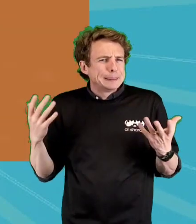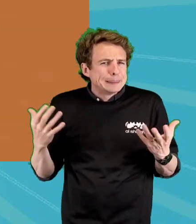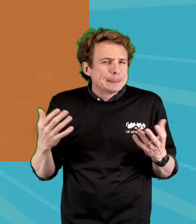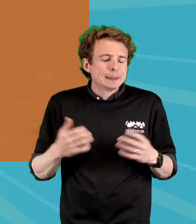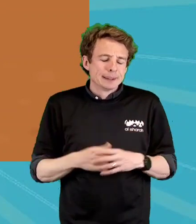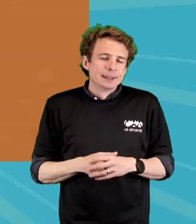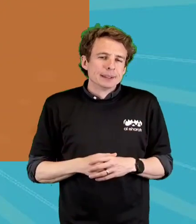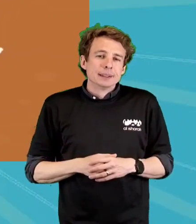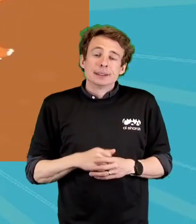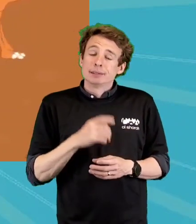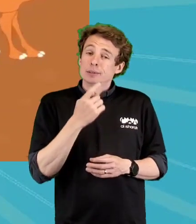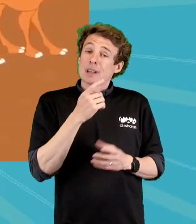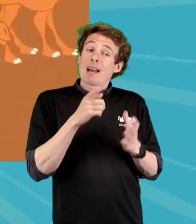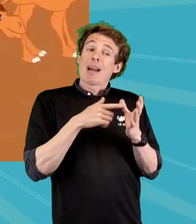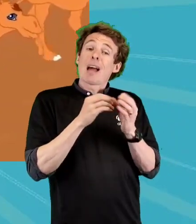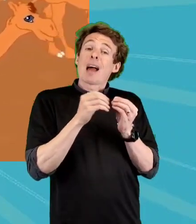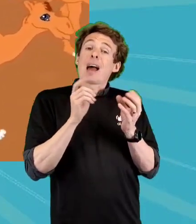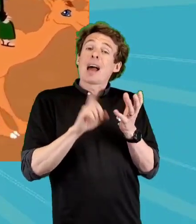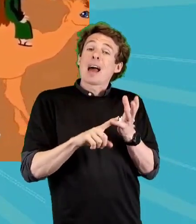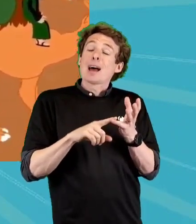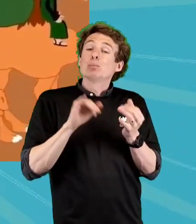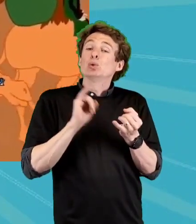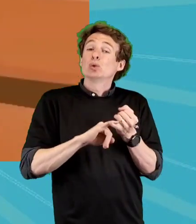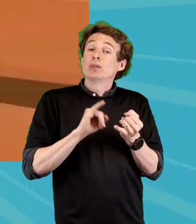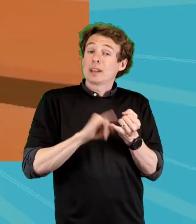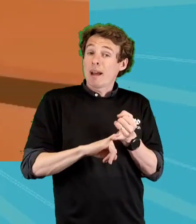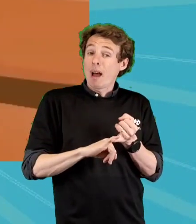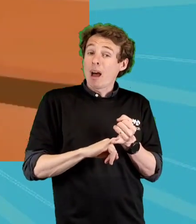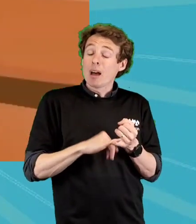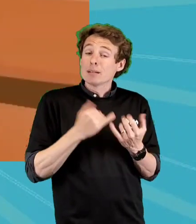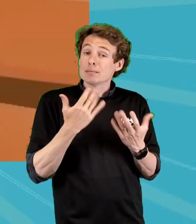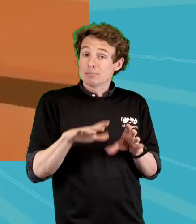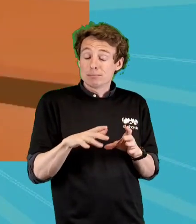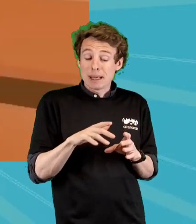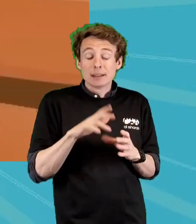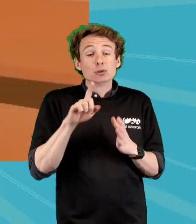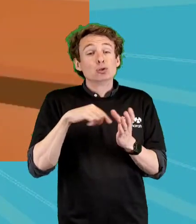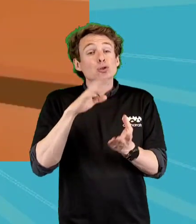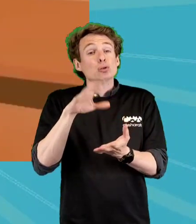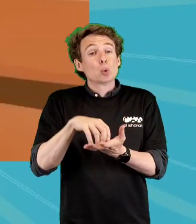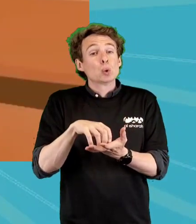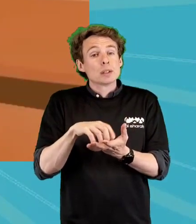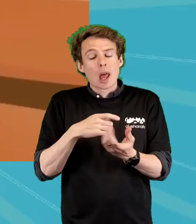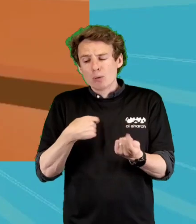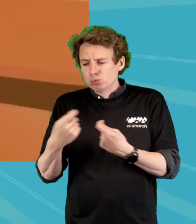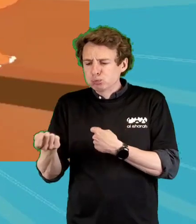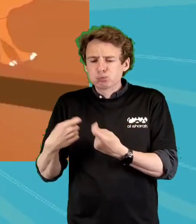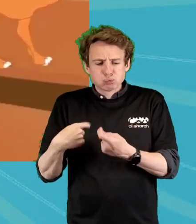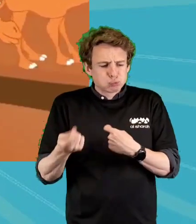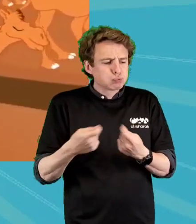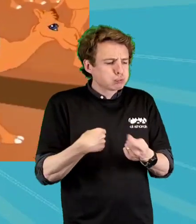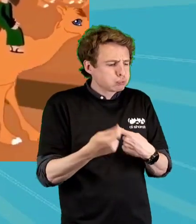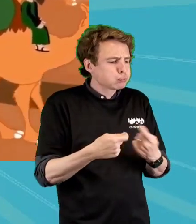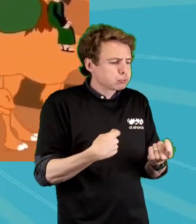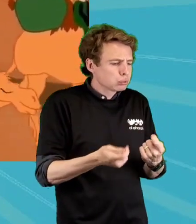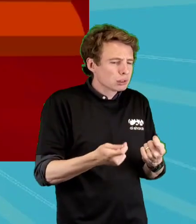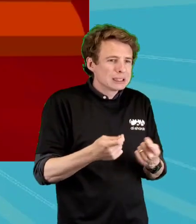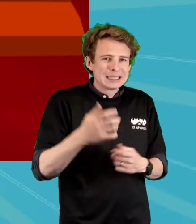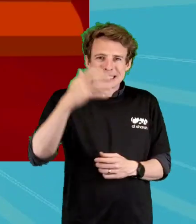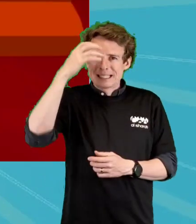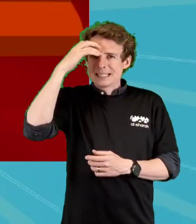Prophet. During that time, a caravan with Abu Sufyan went to Jerusalem for